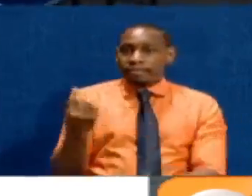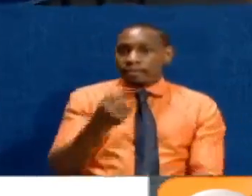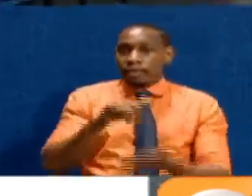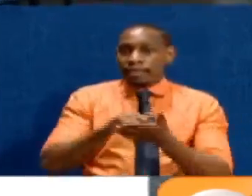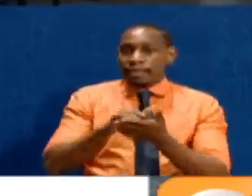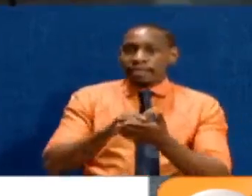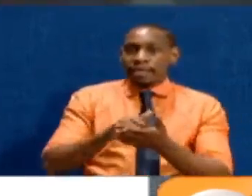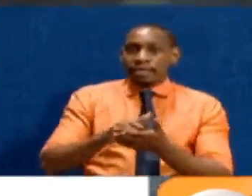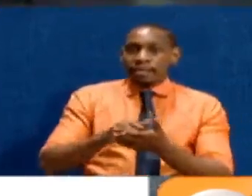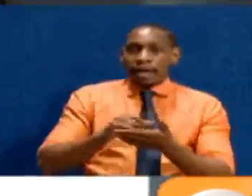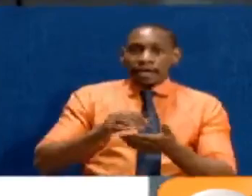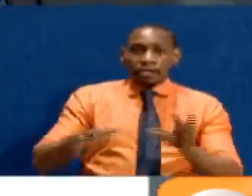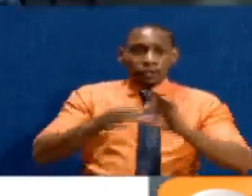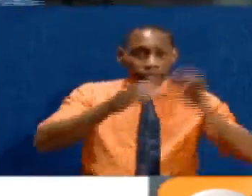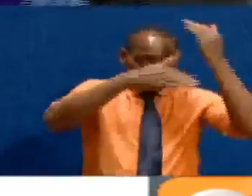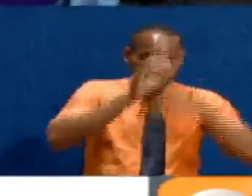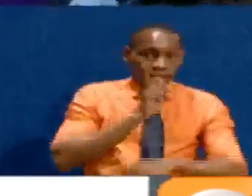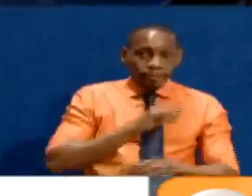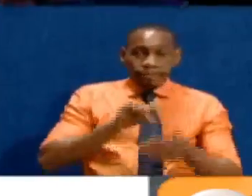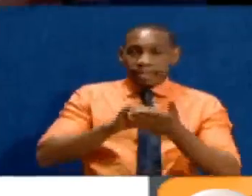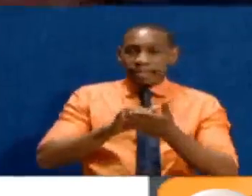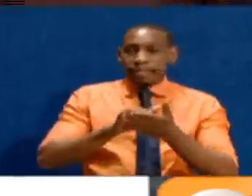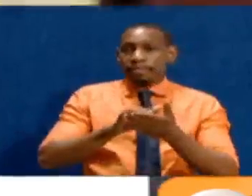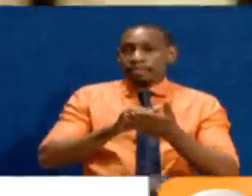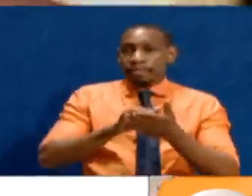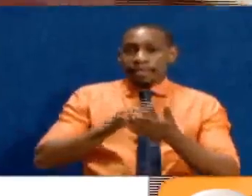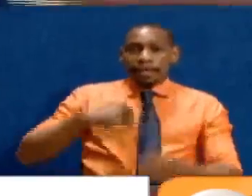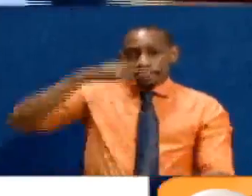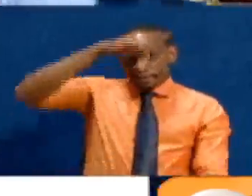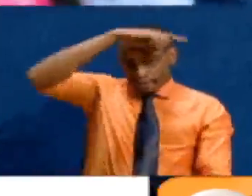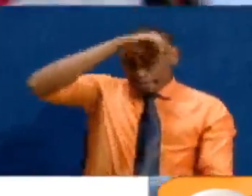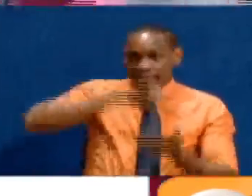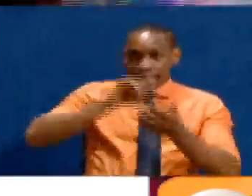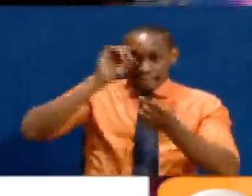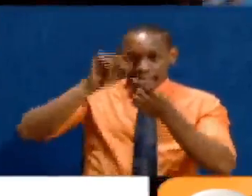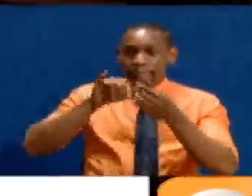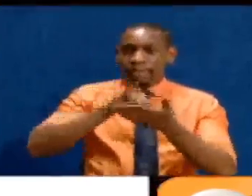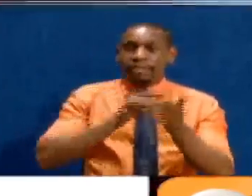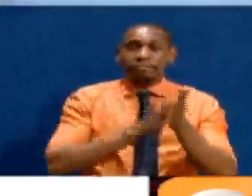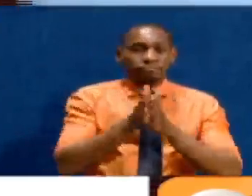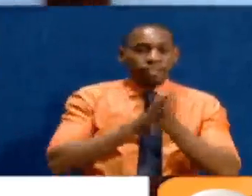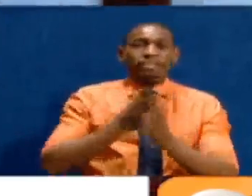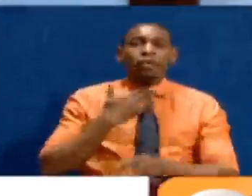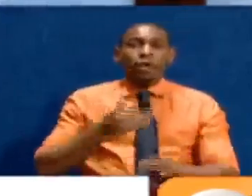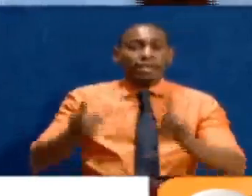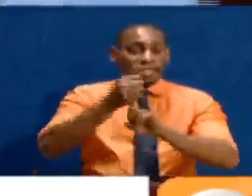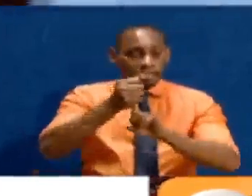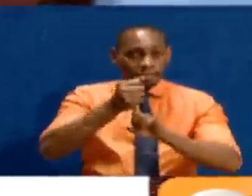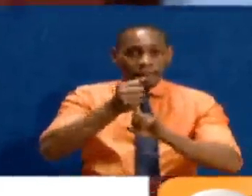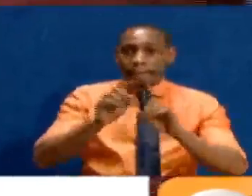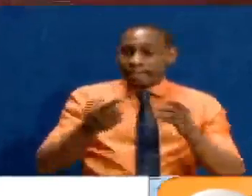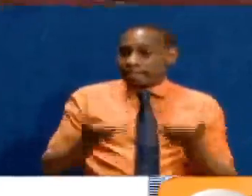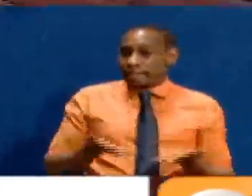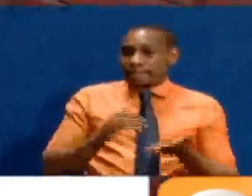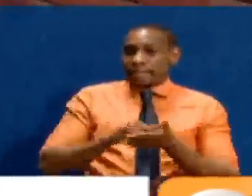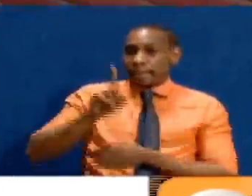to pursue a higher education. Earning her university degree is a goal she so badly wants to achieve, but